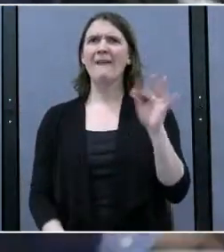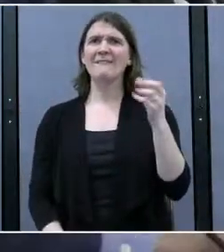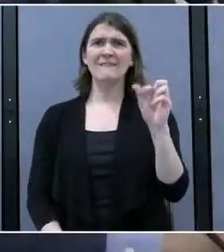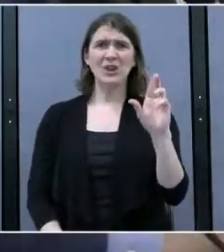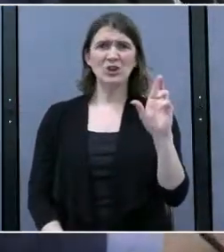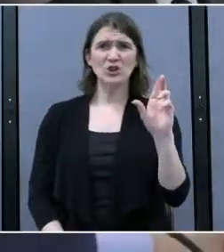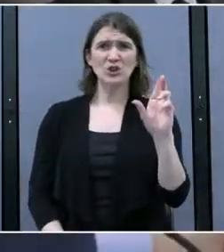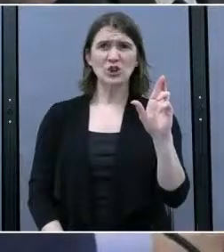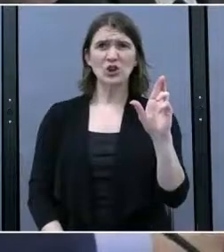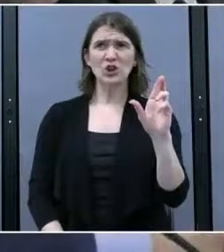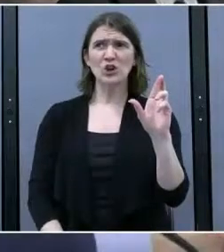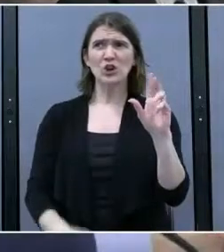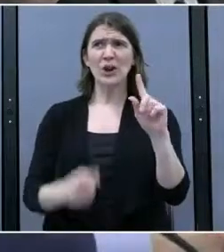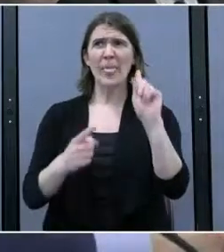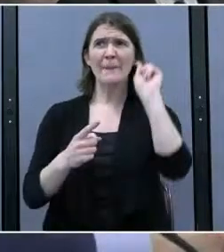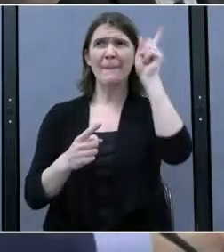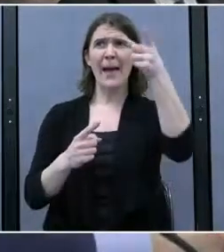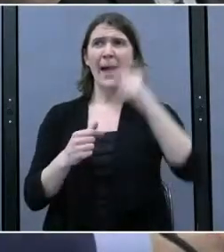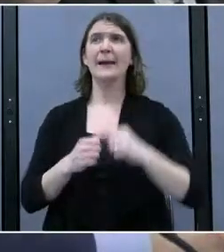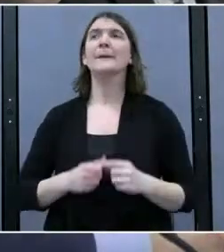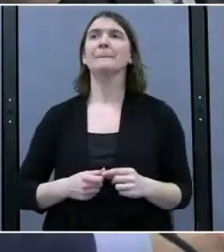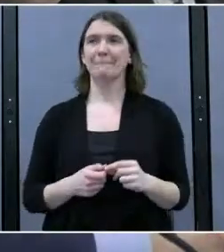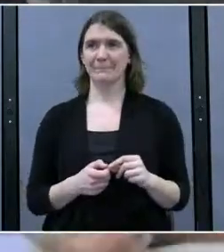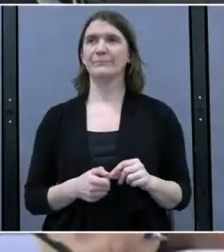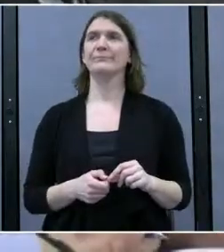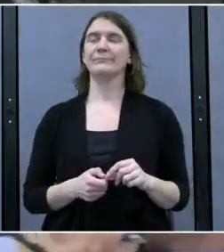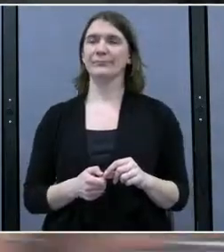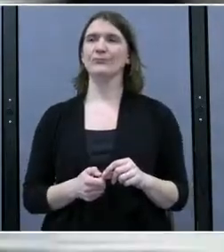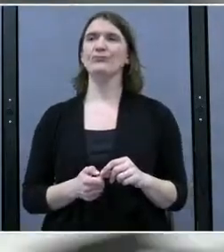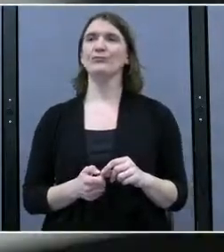Fisher's at the back there, Alex Fisher.